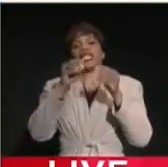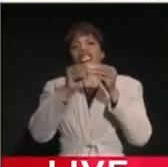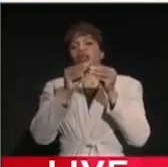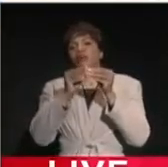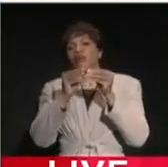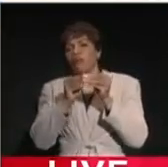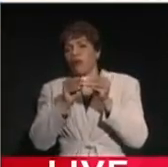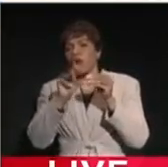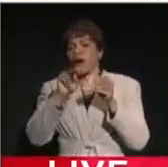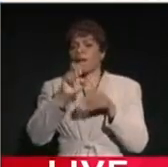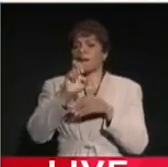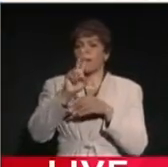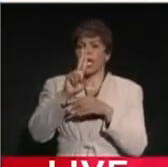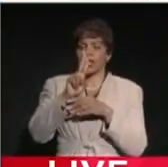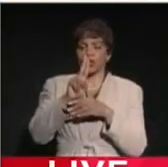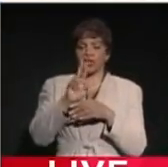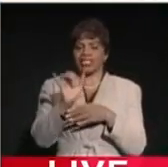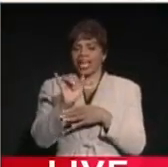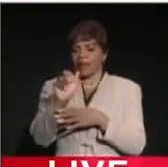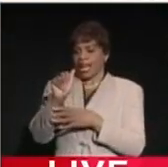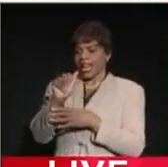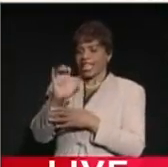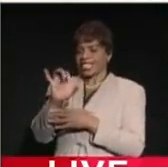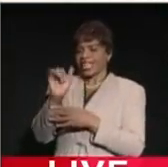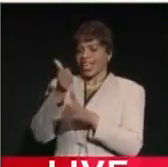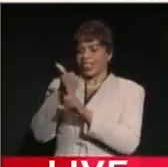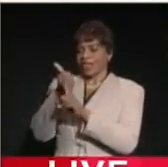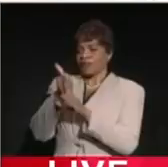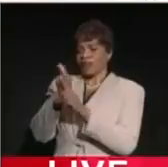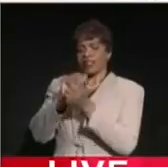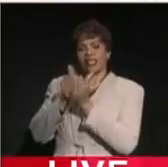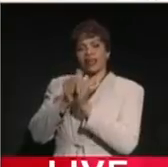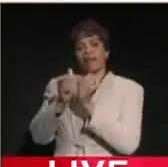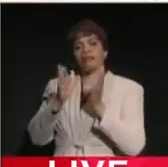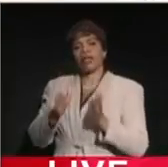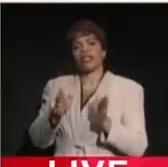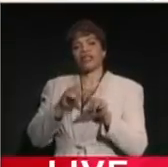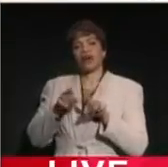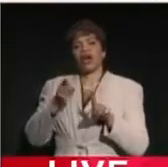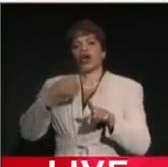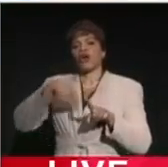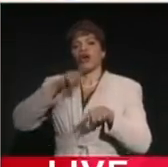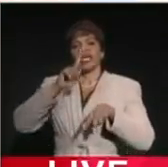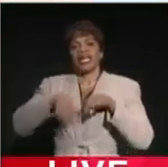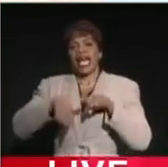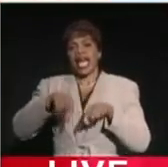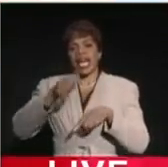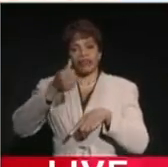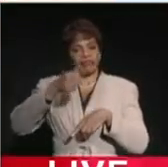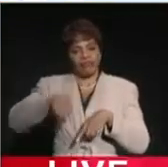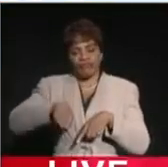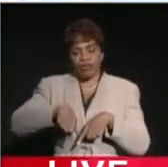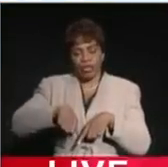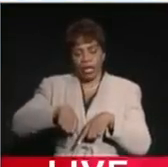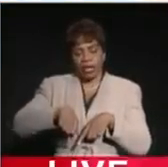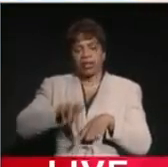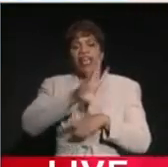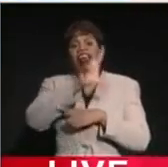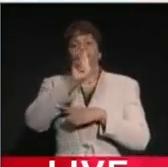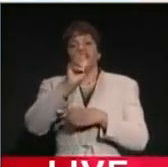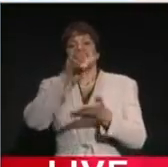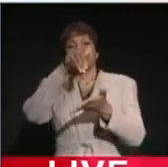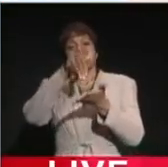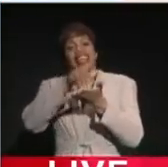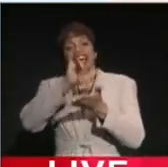We need to put Atlantic City as also competitors. I don't think we could and should reject any of those. Well, 50,000 jobs is a lot